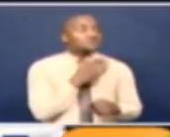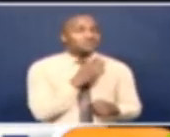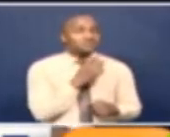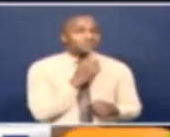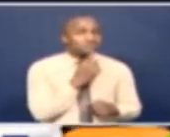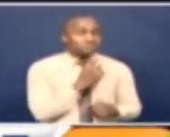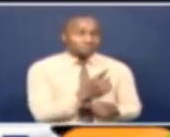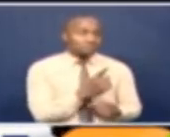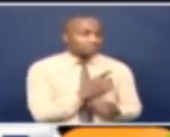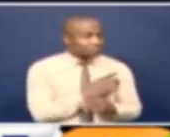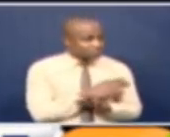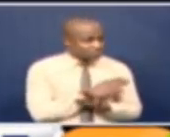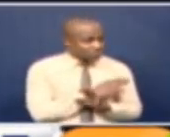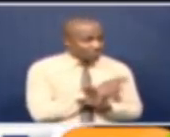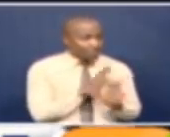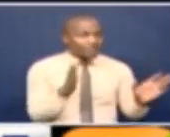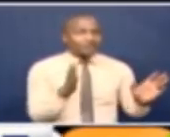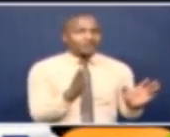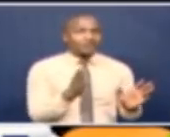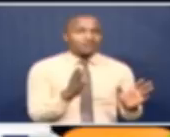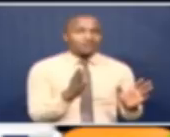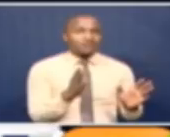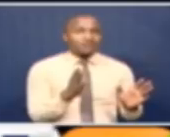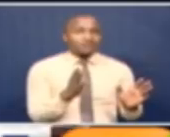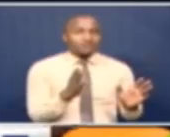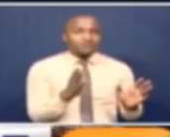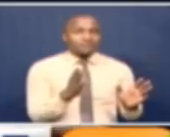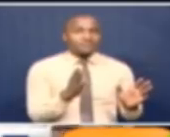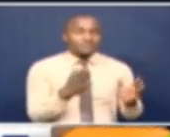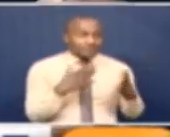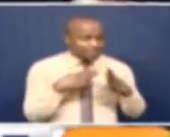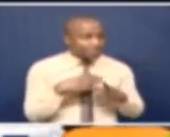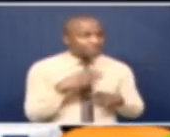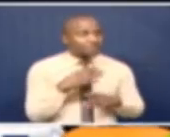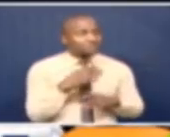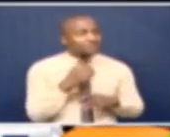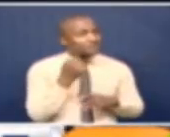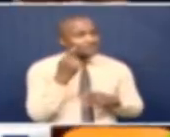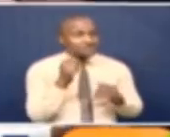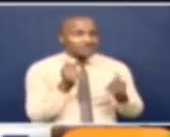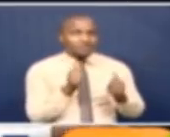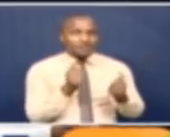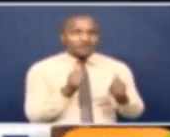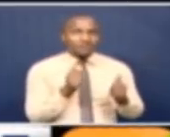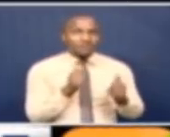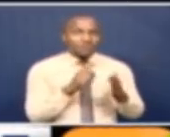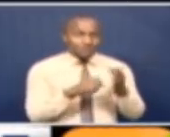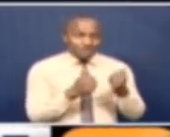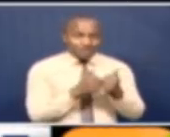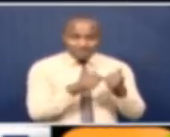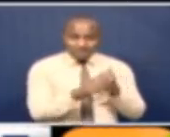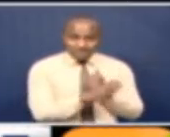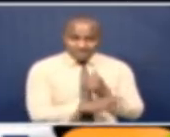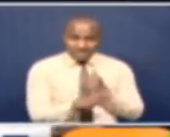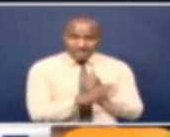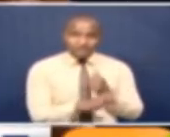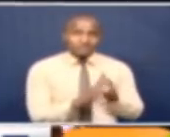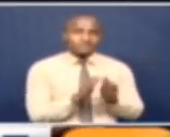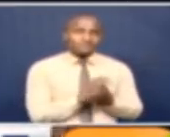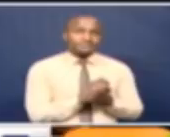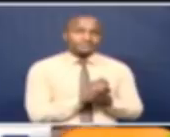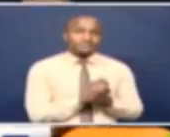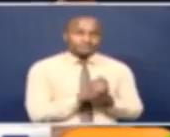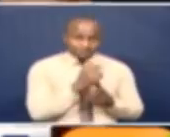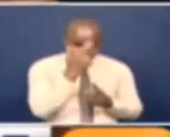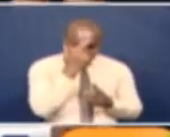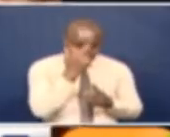very emotive issues that are very sensitive. And people don't seem to understand what is happening in this country. The Maasai